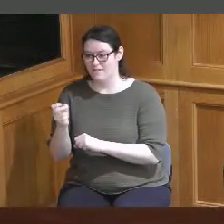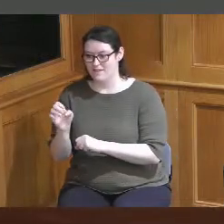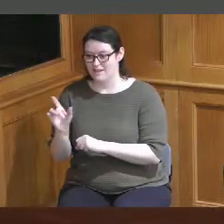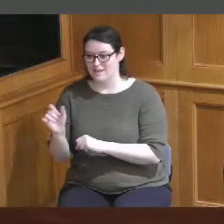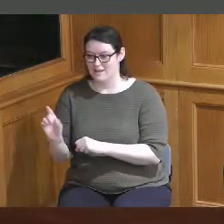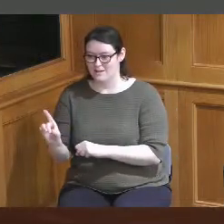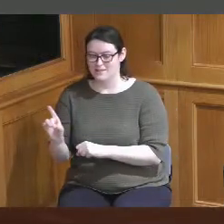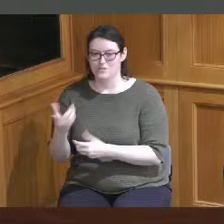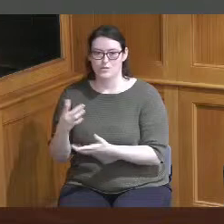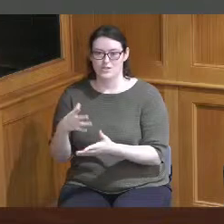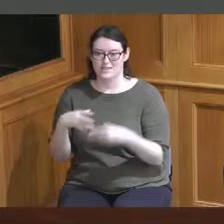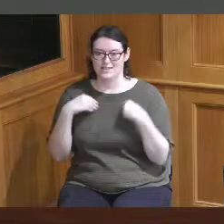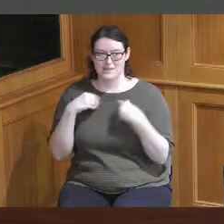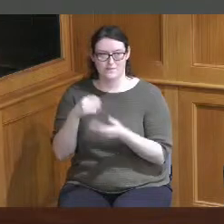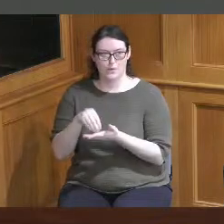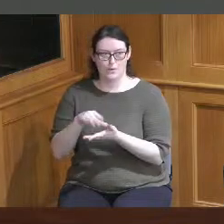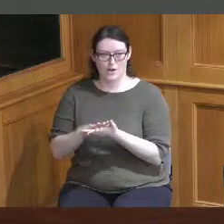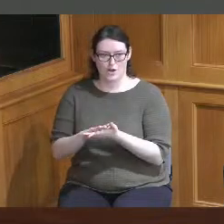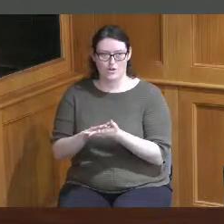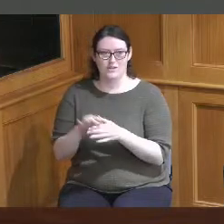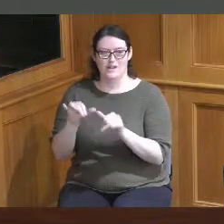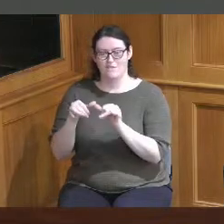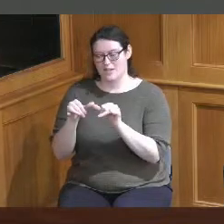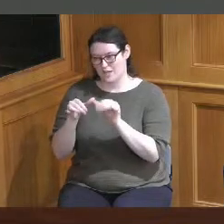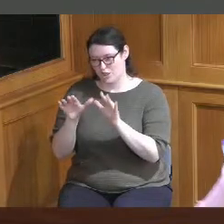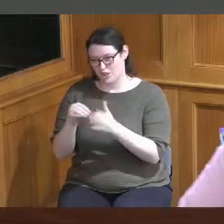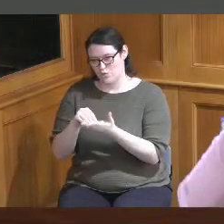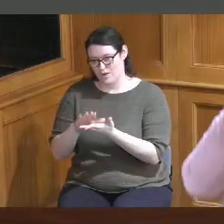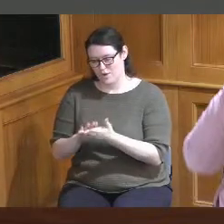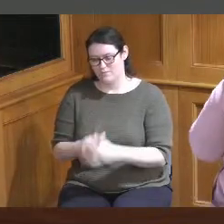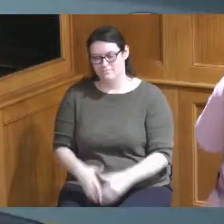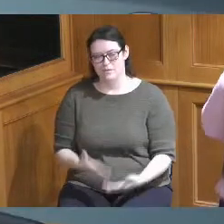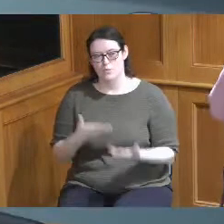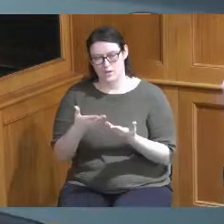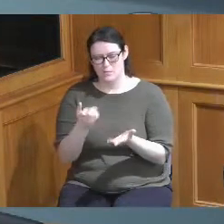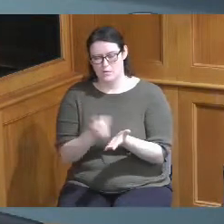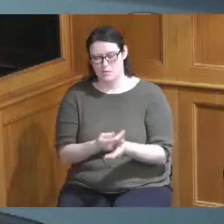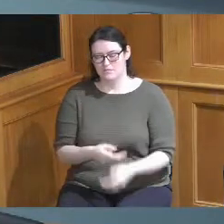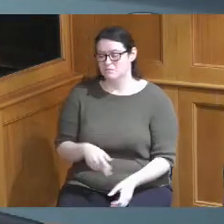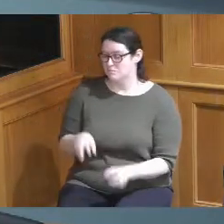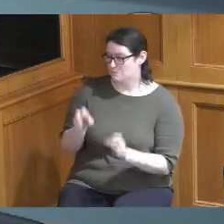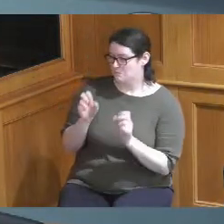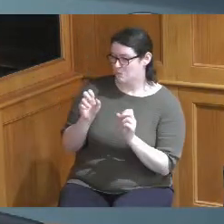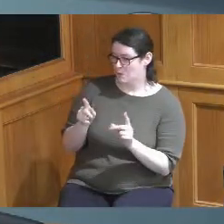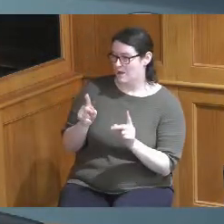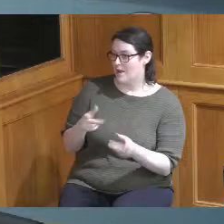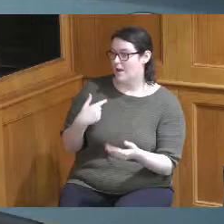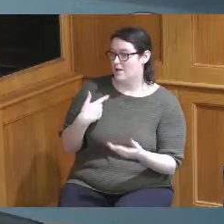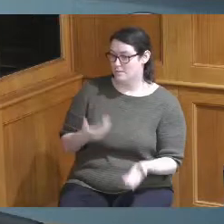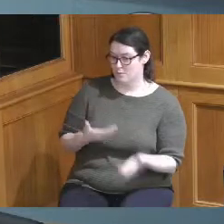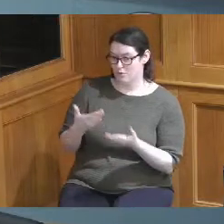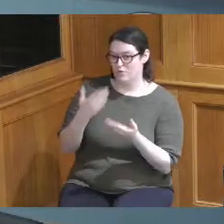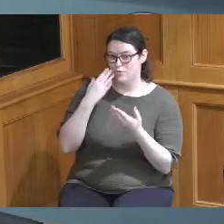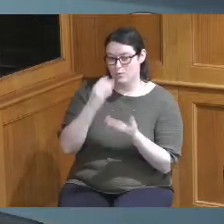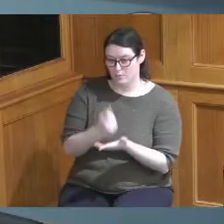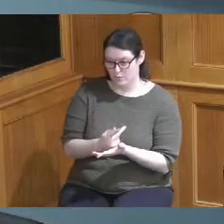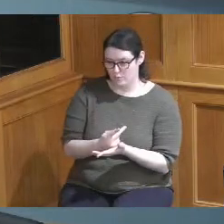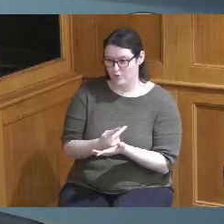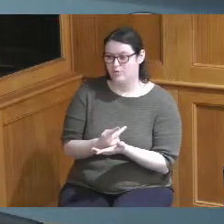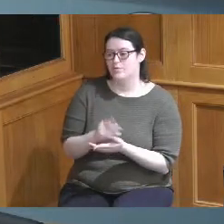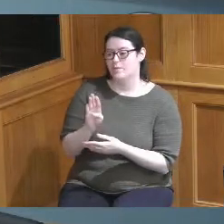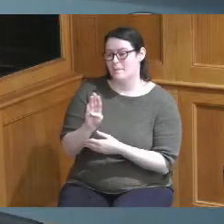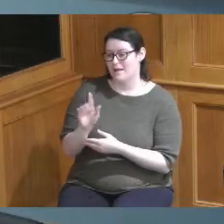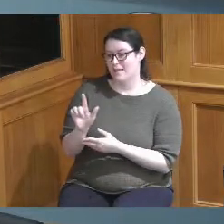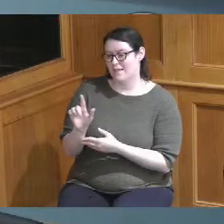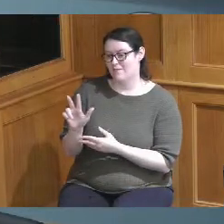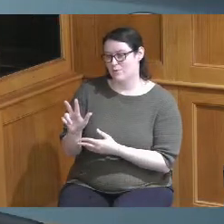forward to the engineer. Okay. Recommend approval. Recommend approval. I make a motion to approve by leave